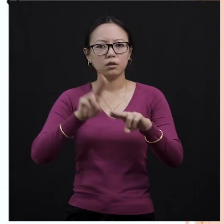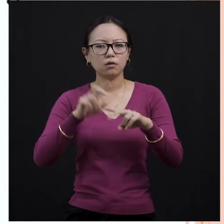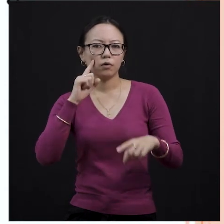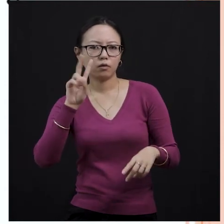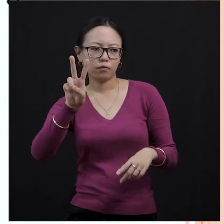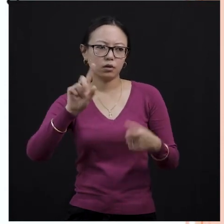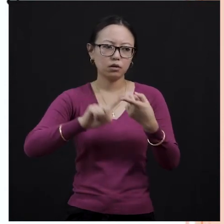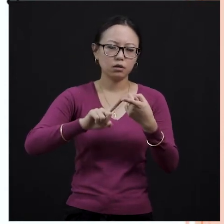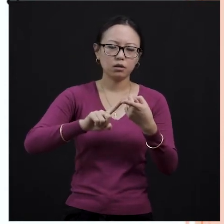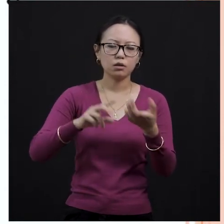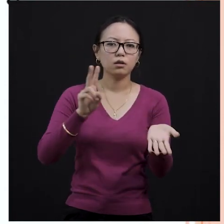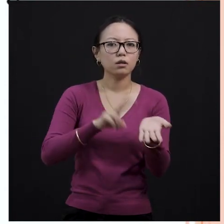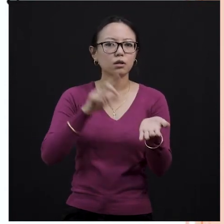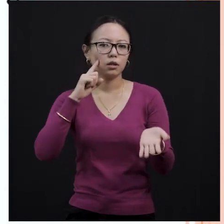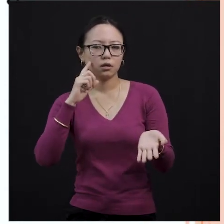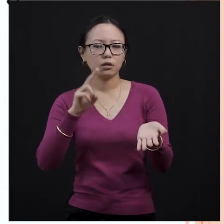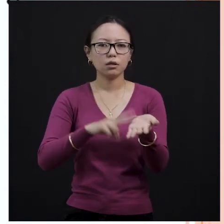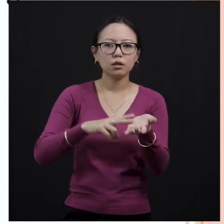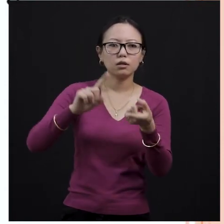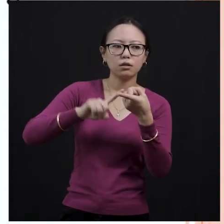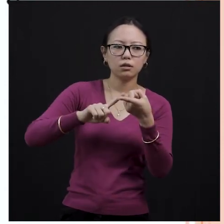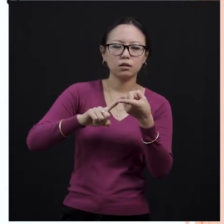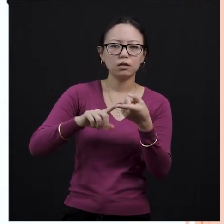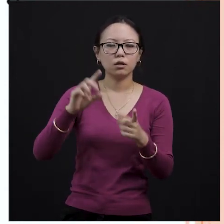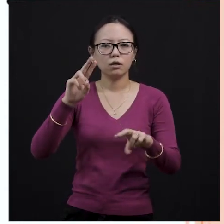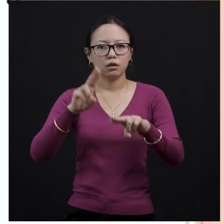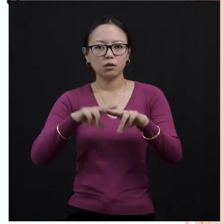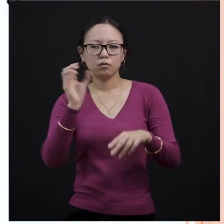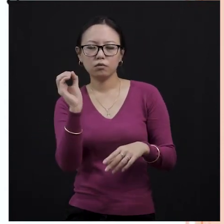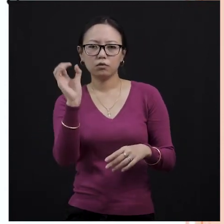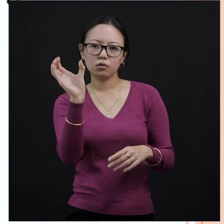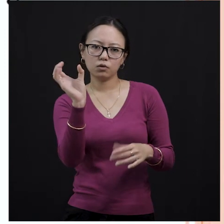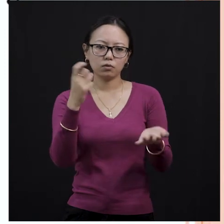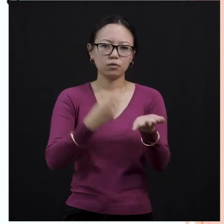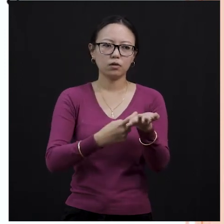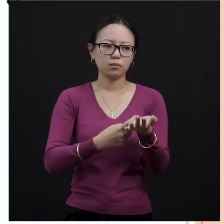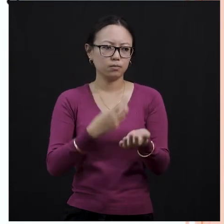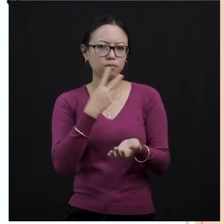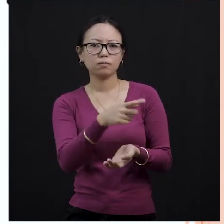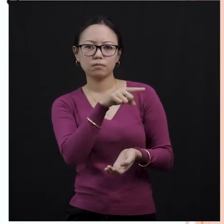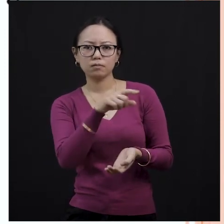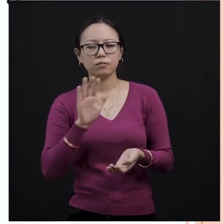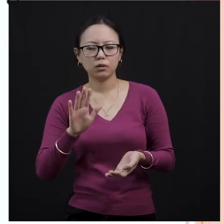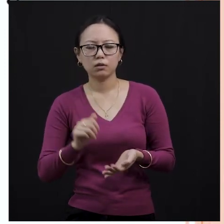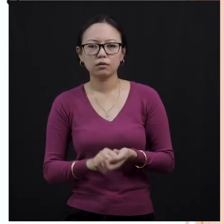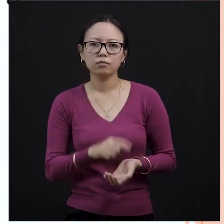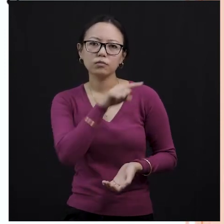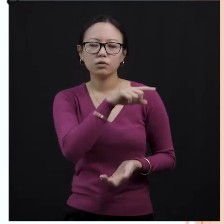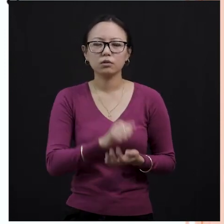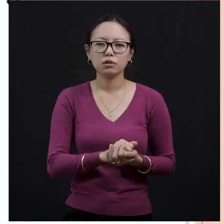FOUR. These are called the number names. All right. So what we are going to do is we are going to look